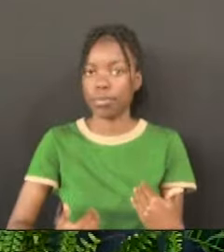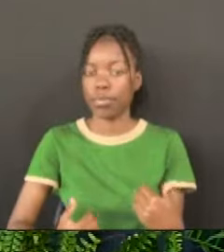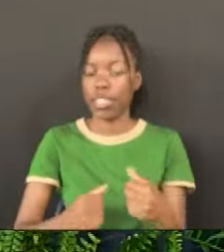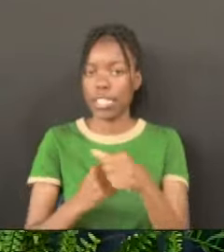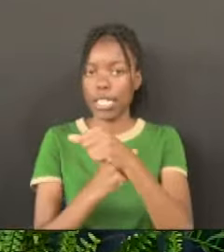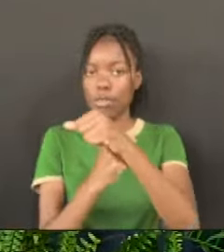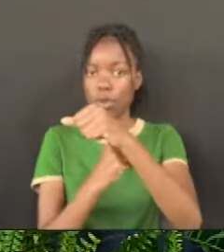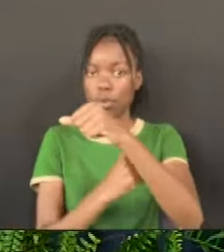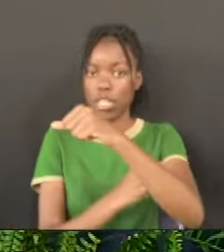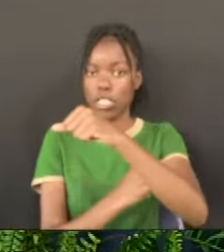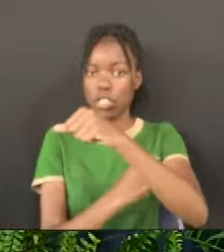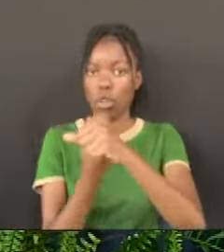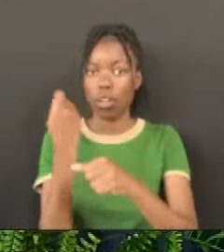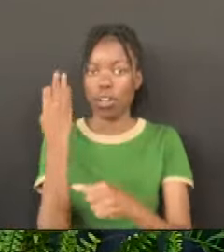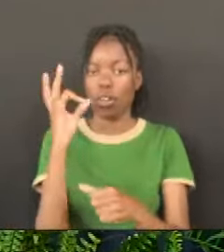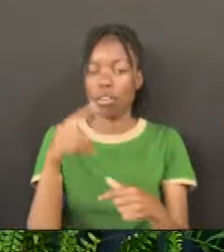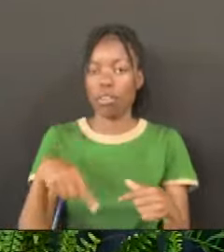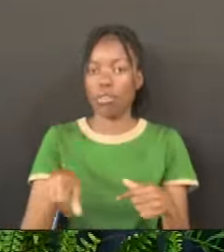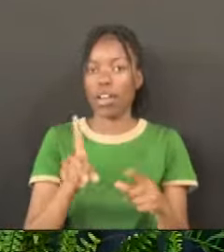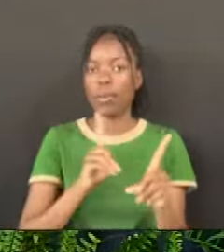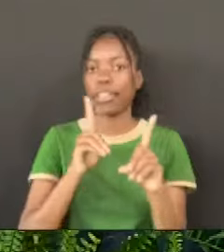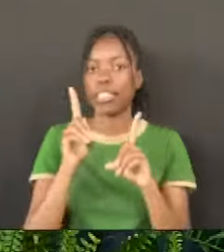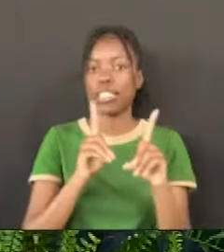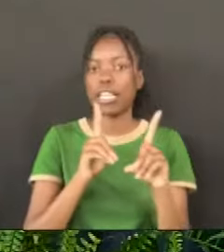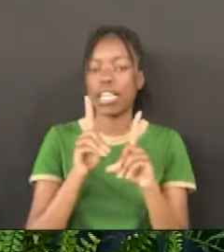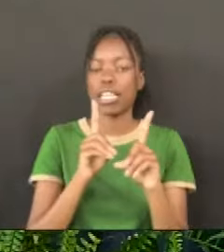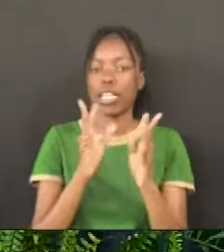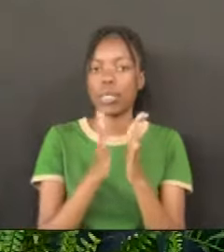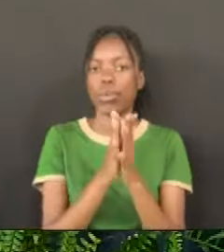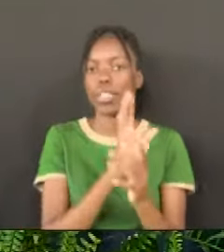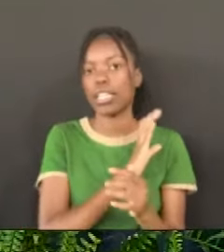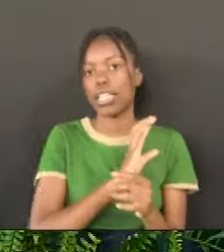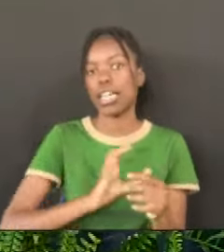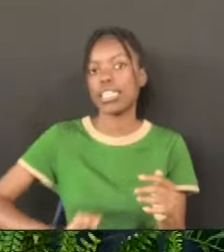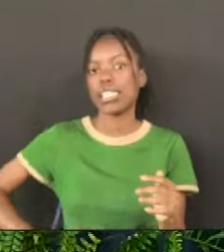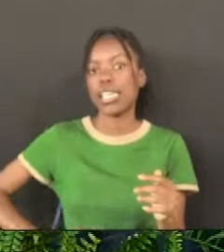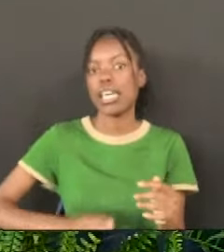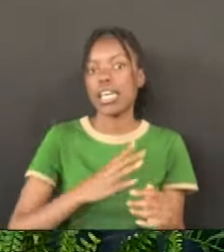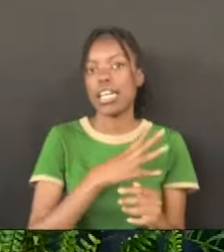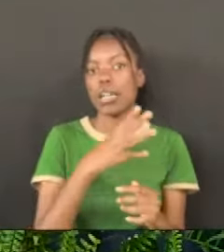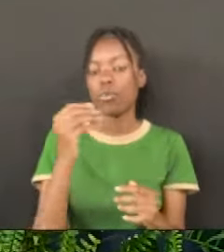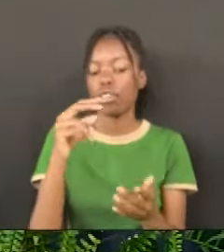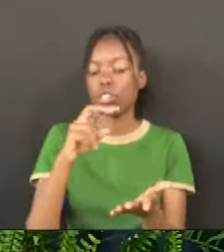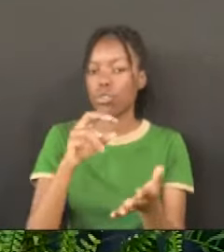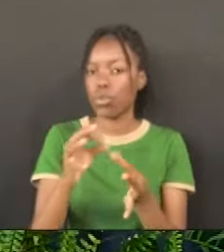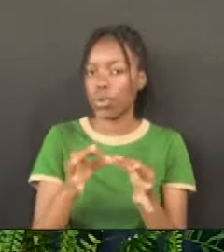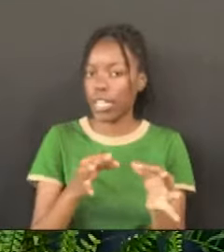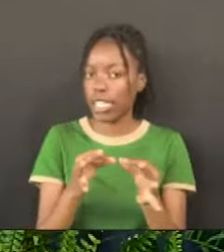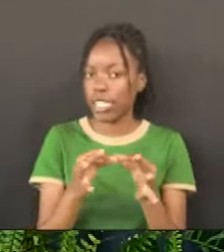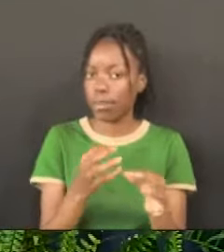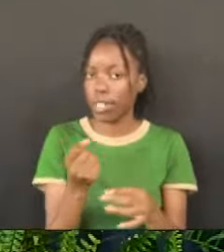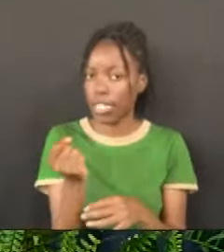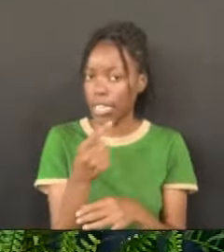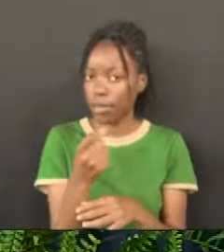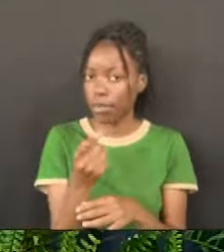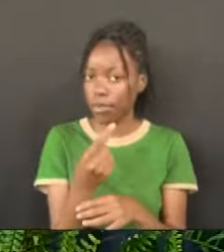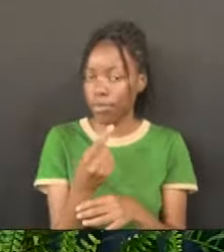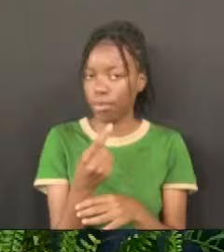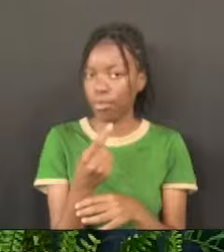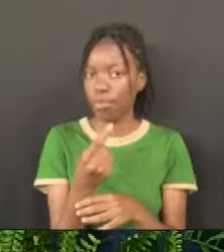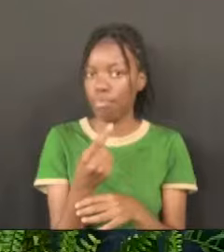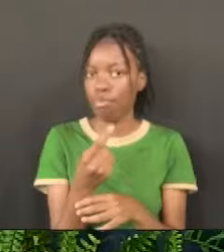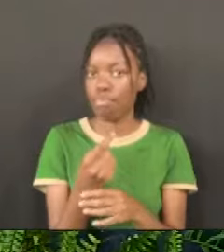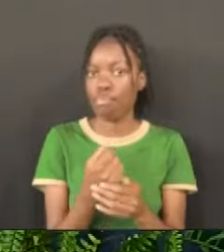foundation of our journey with Christ. And I'm going to elaborate in a few minutes' time.